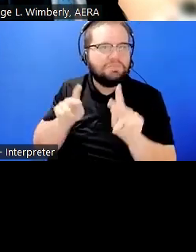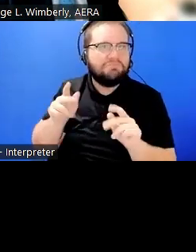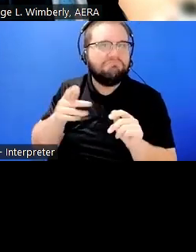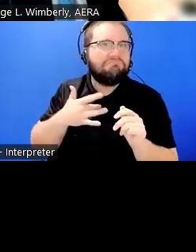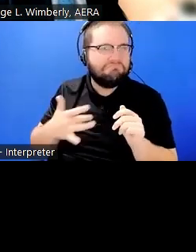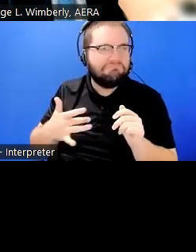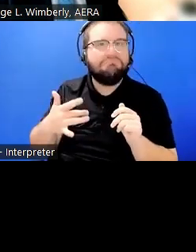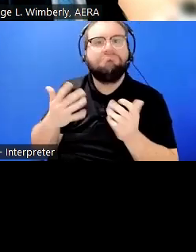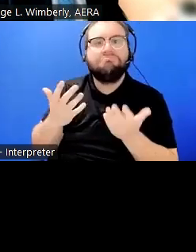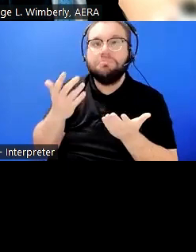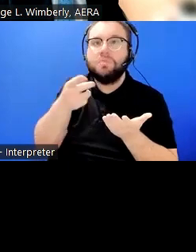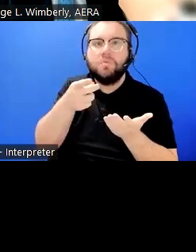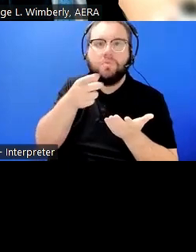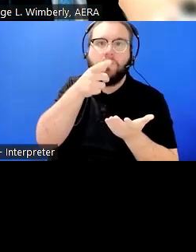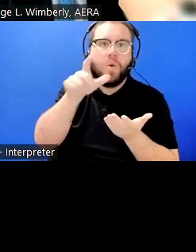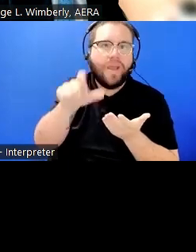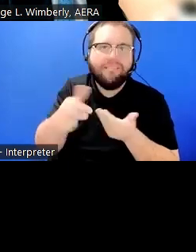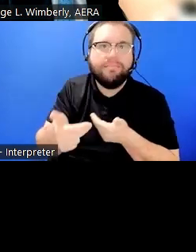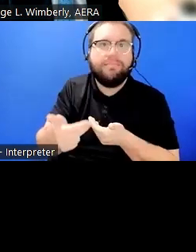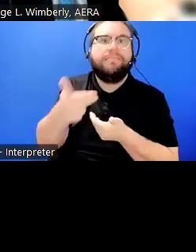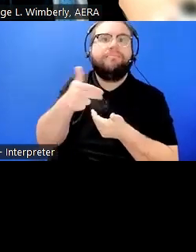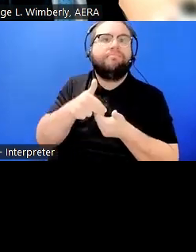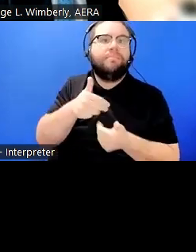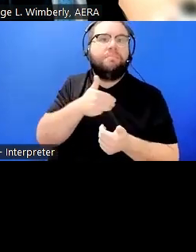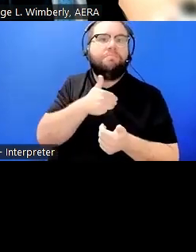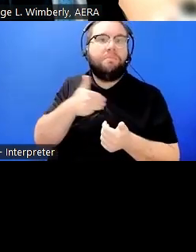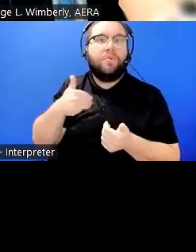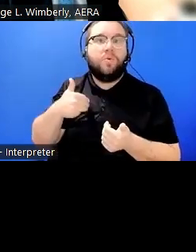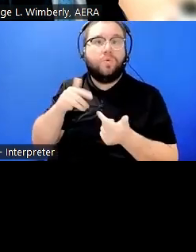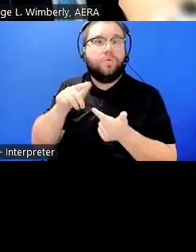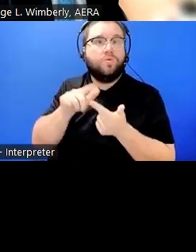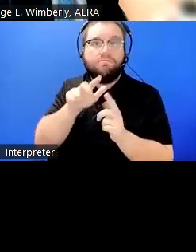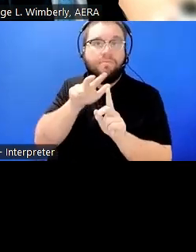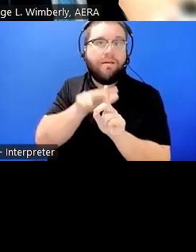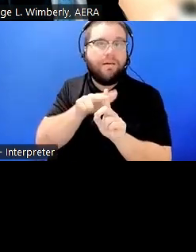you do not need to be a member to apply for this fellowship.